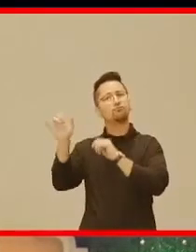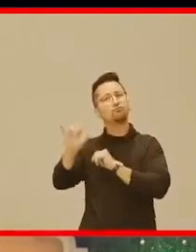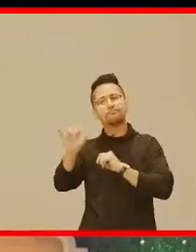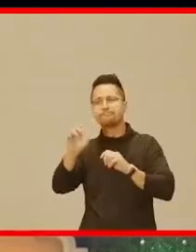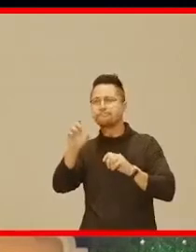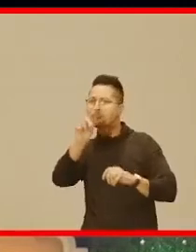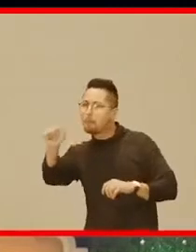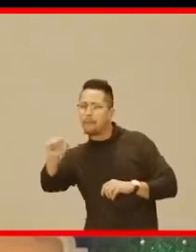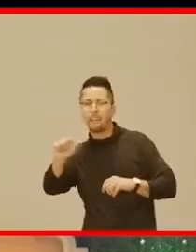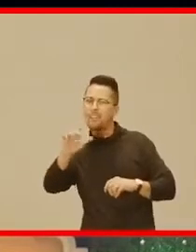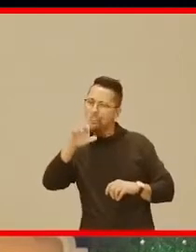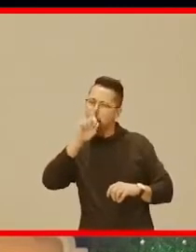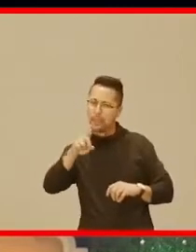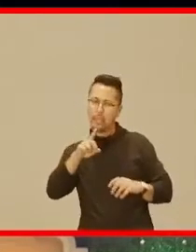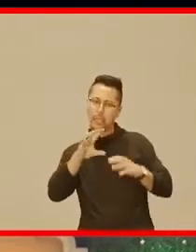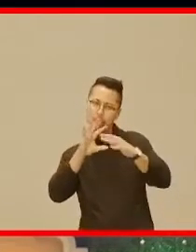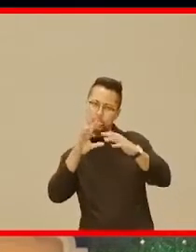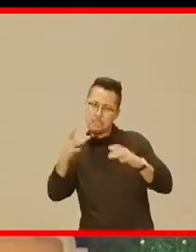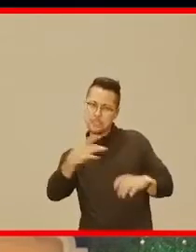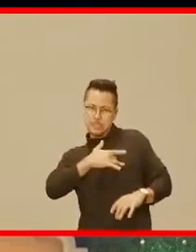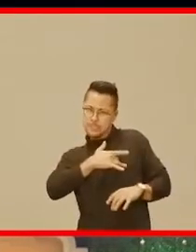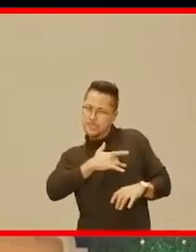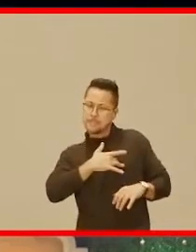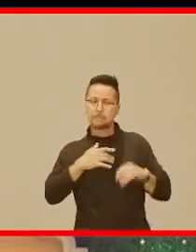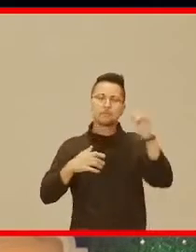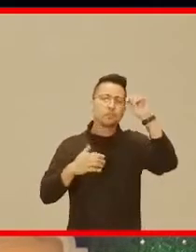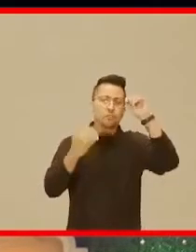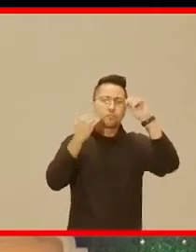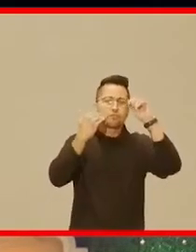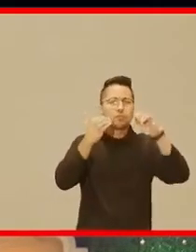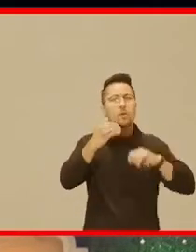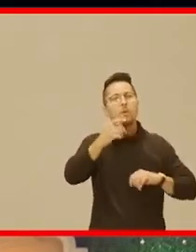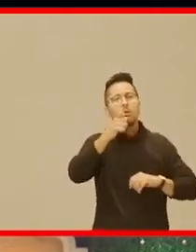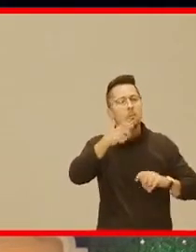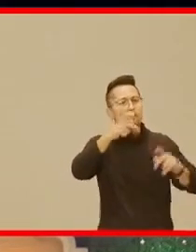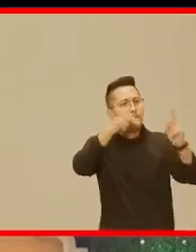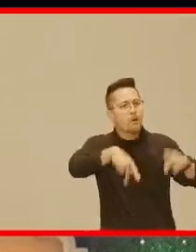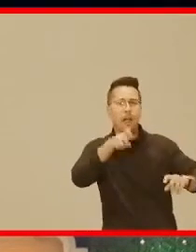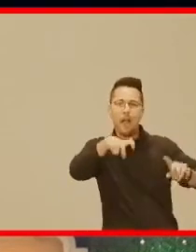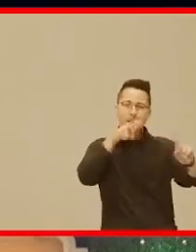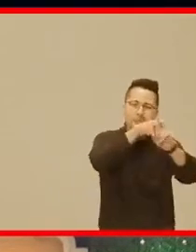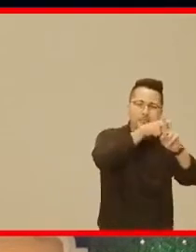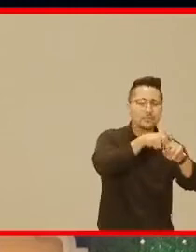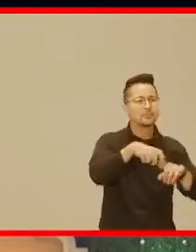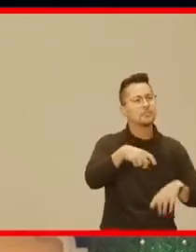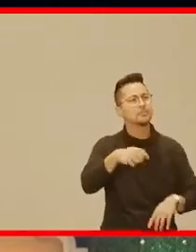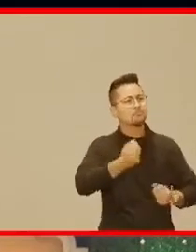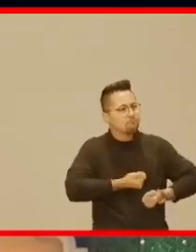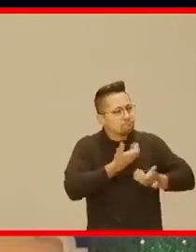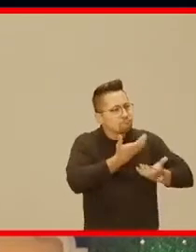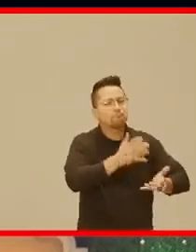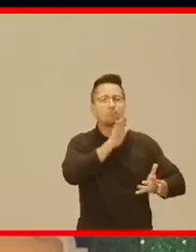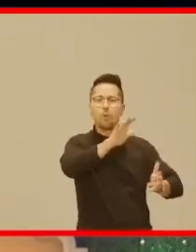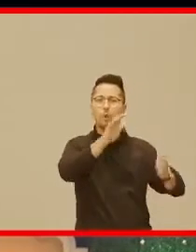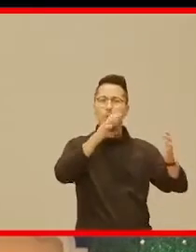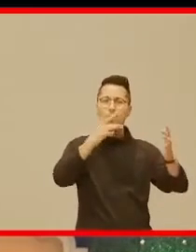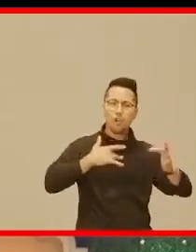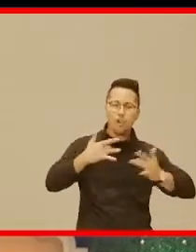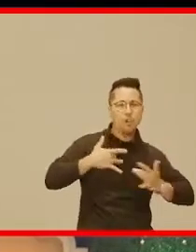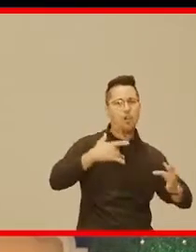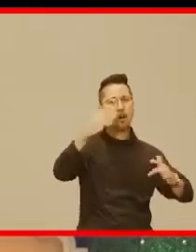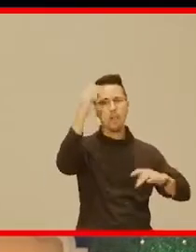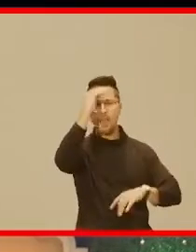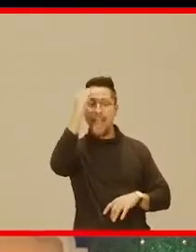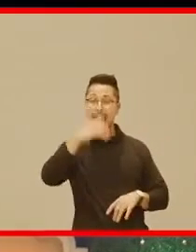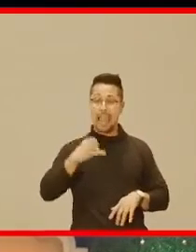nature, right? For you to just be able to know who the person is to talk to and to go tell them what are the issues that you care about. And when those things come up,